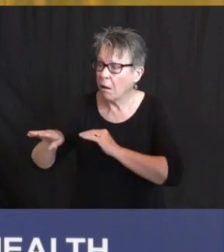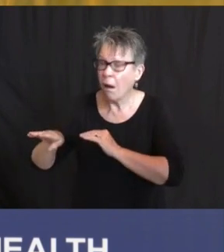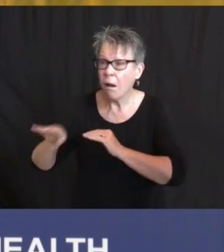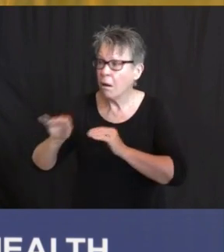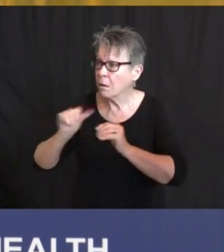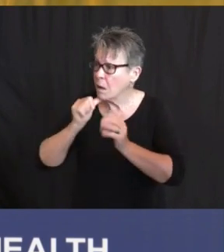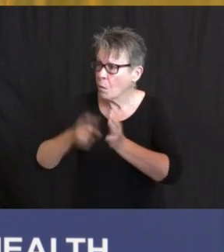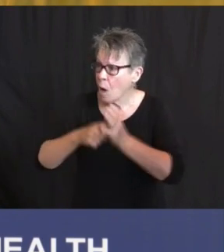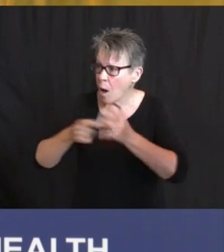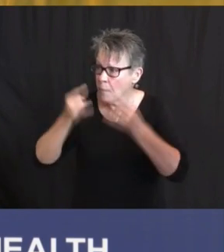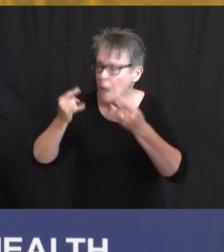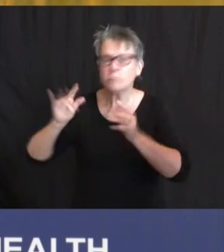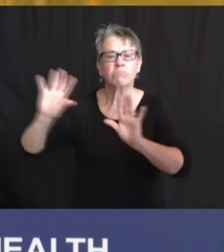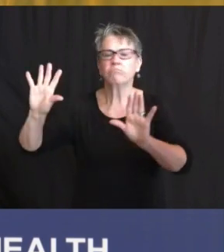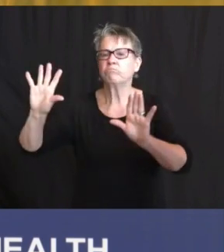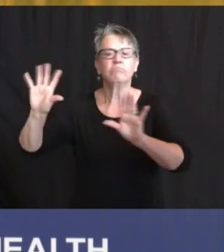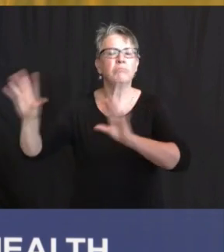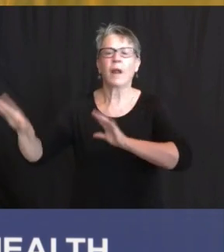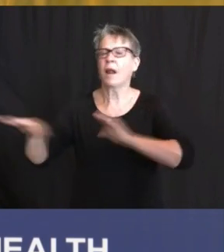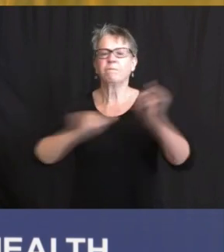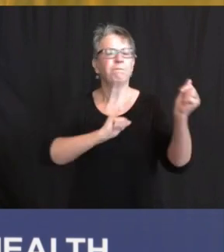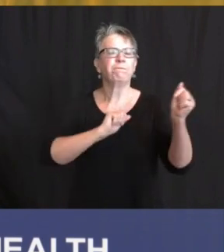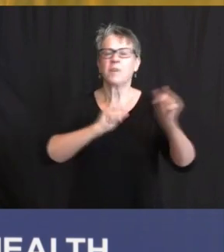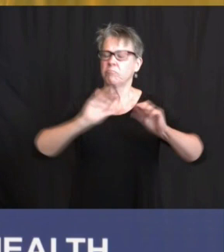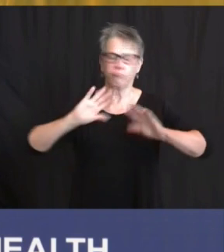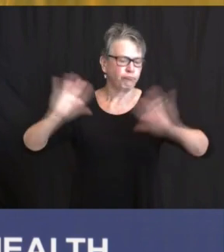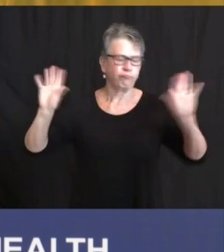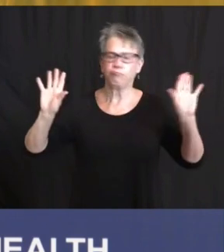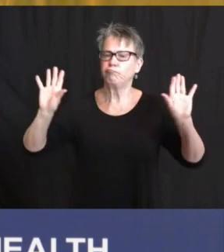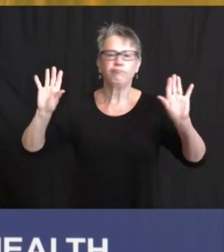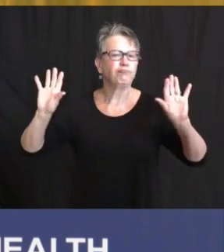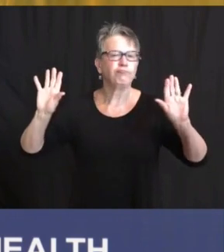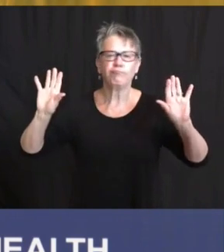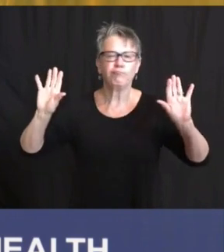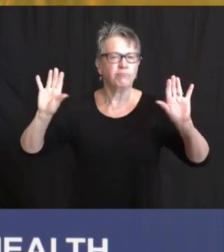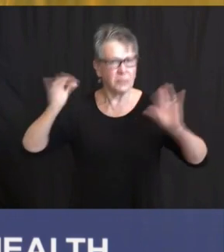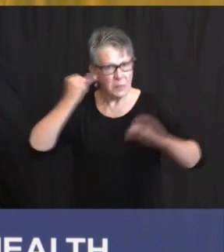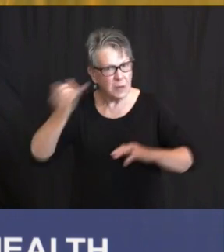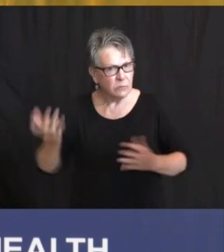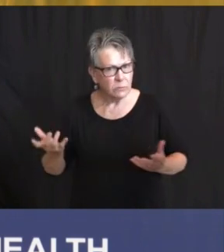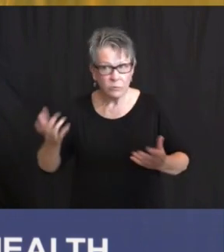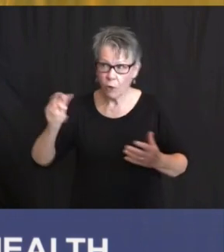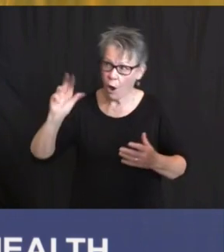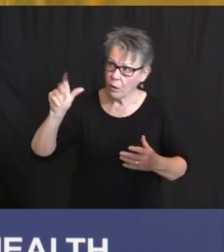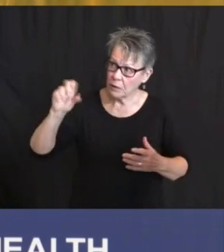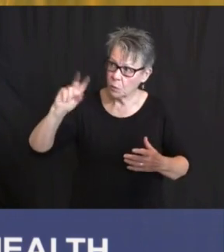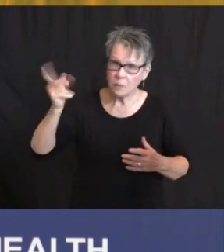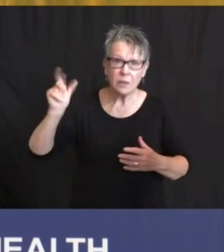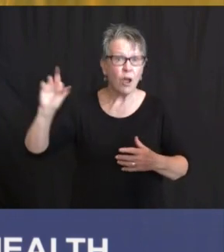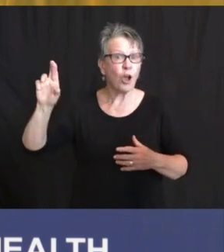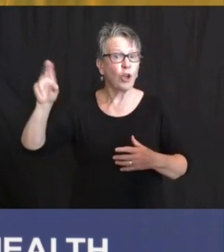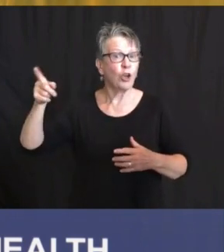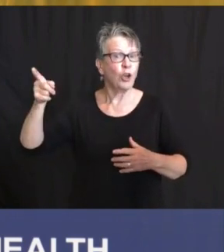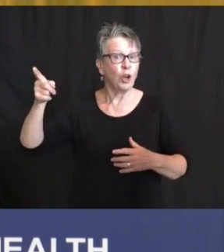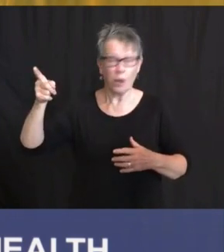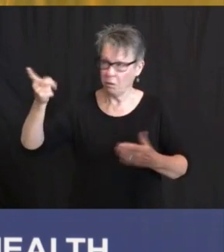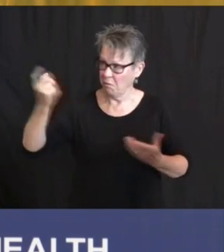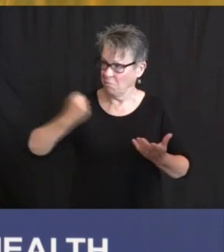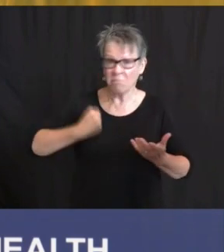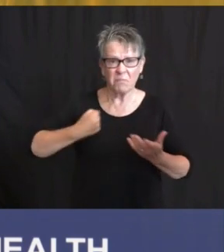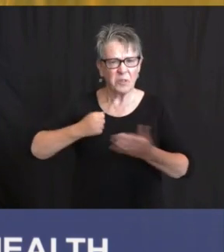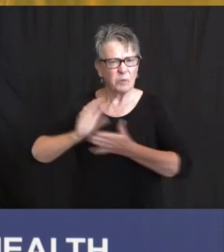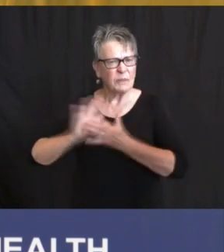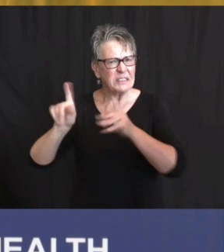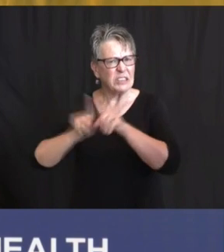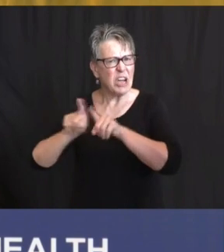caught off guard that he left and went home. There you have it. I think our new phrase will be,